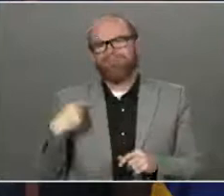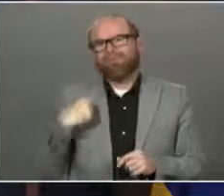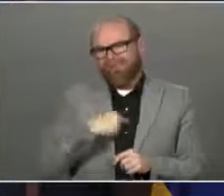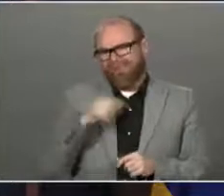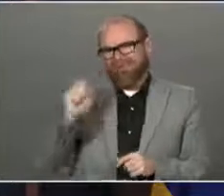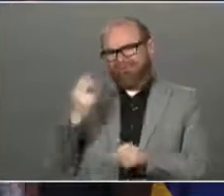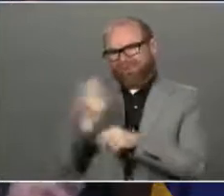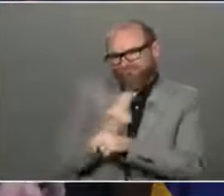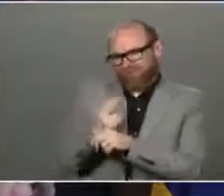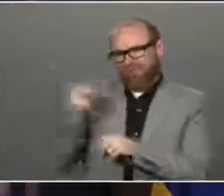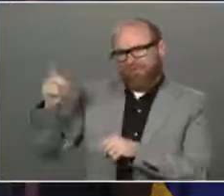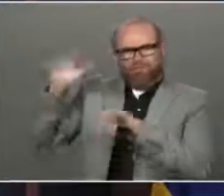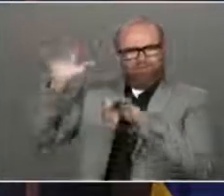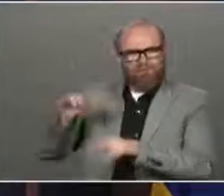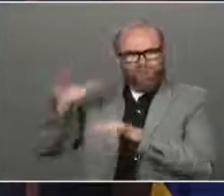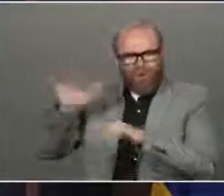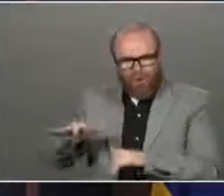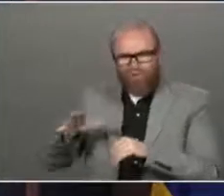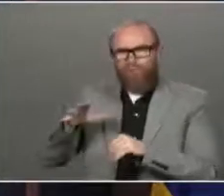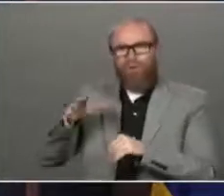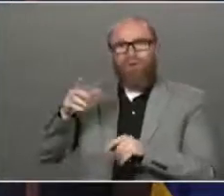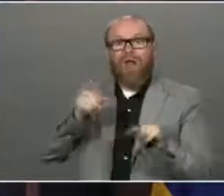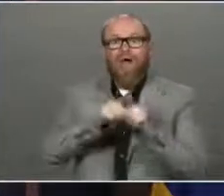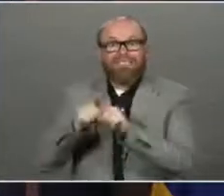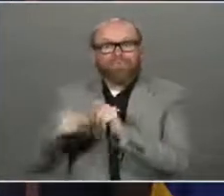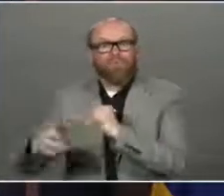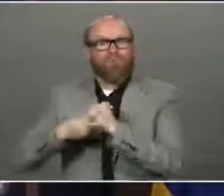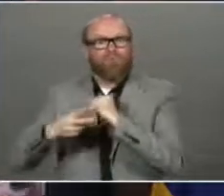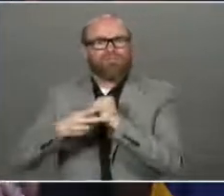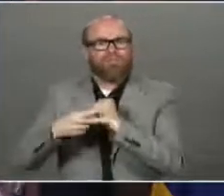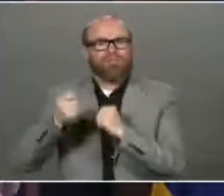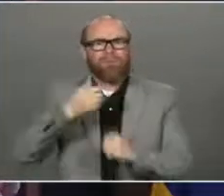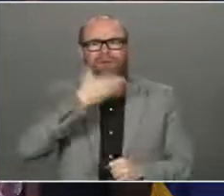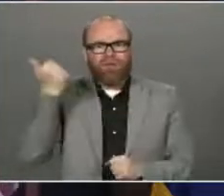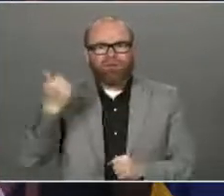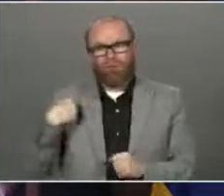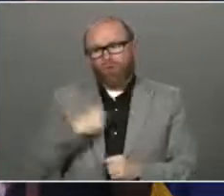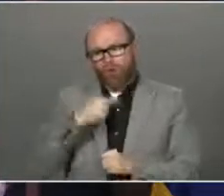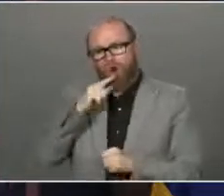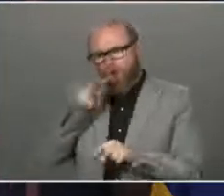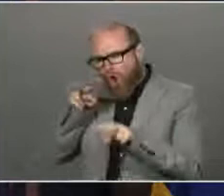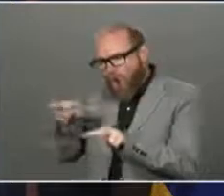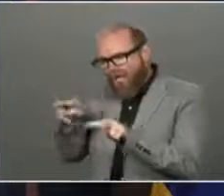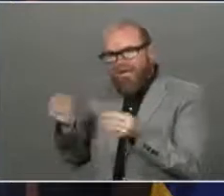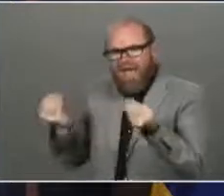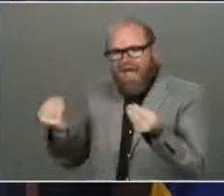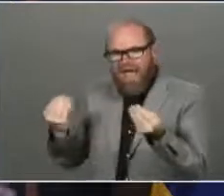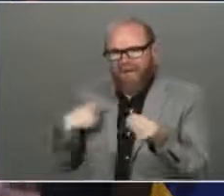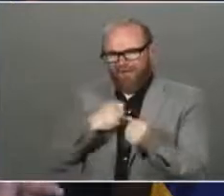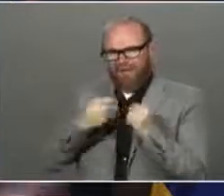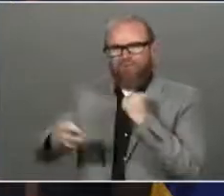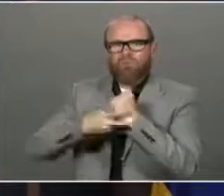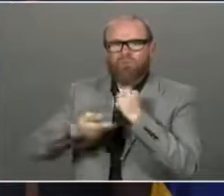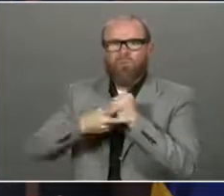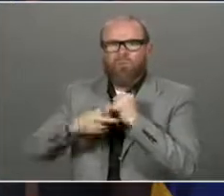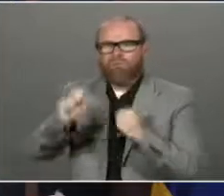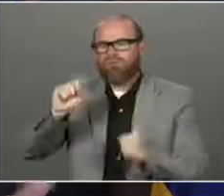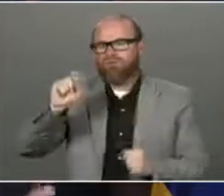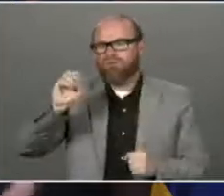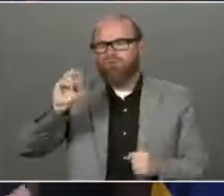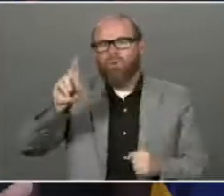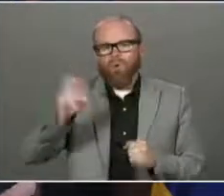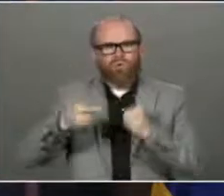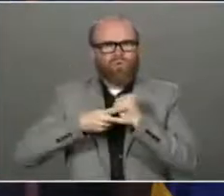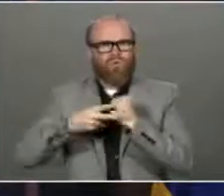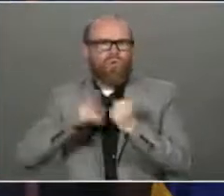utilize the snowpack and increase water storage in the state. So certainly, we will be looking at those things, but the laws that we passed